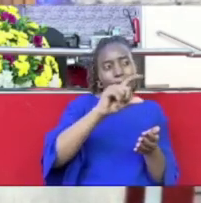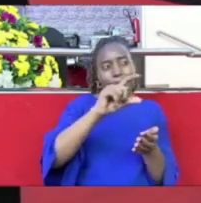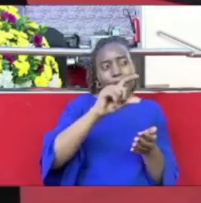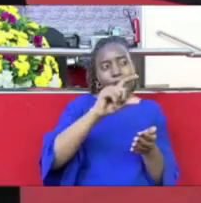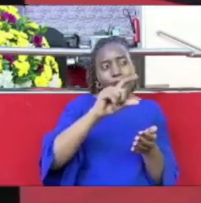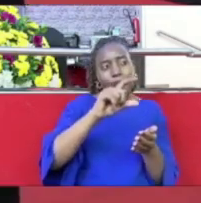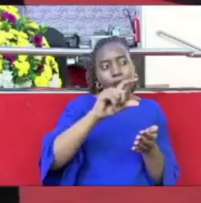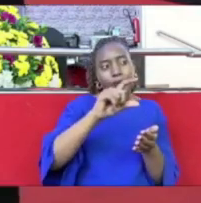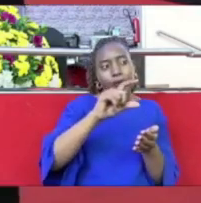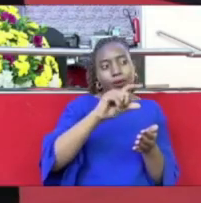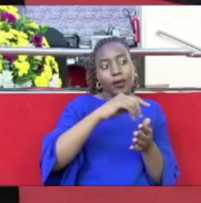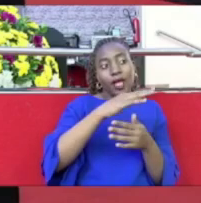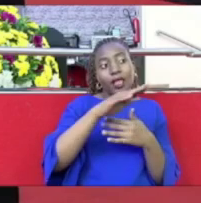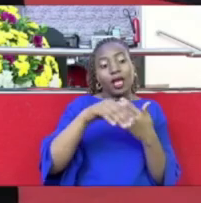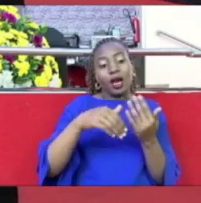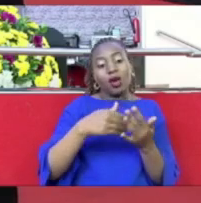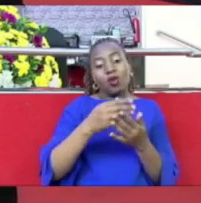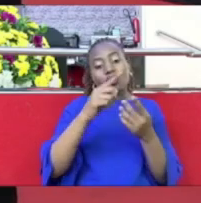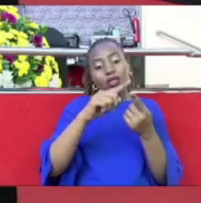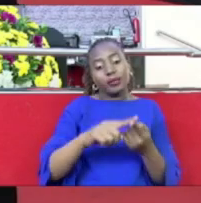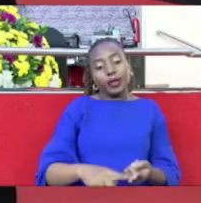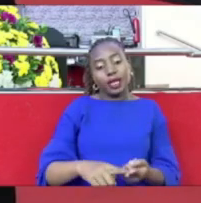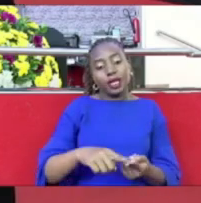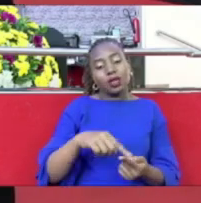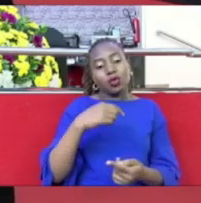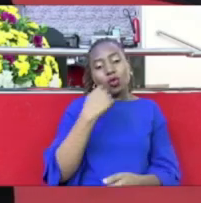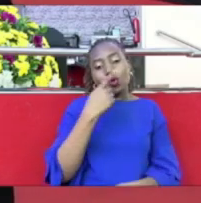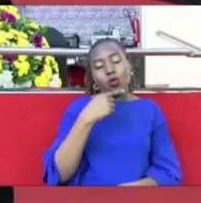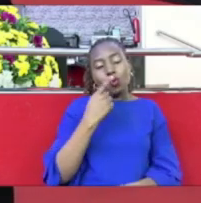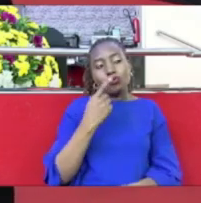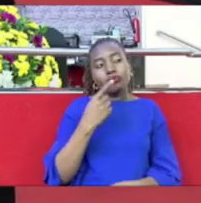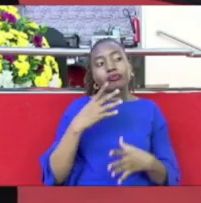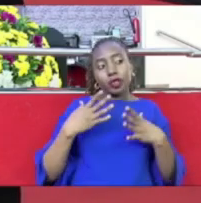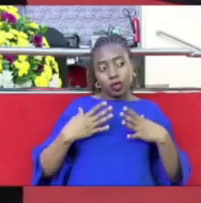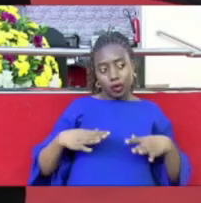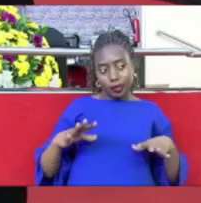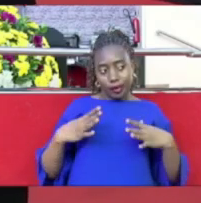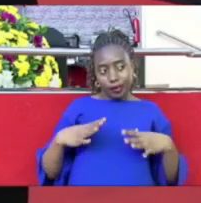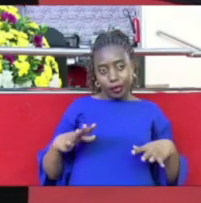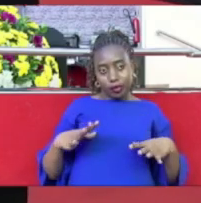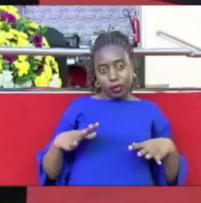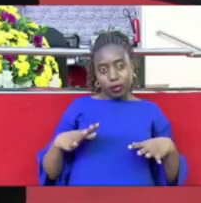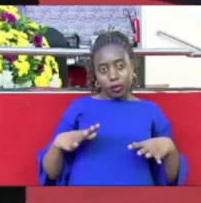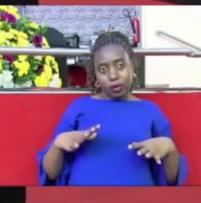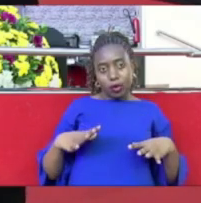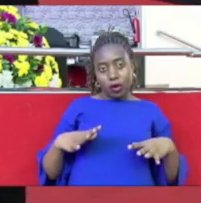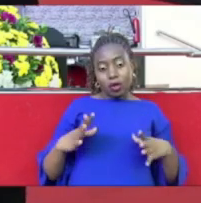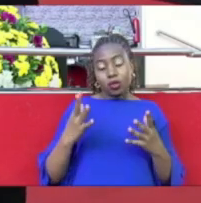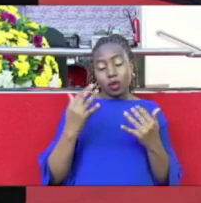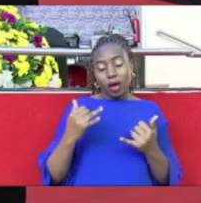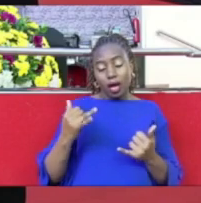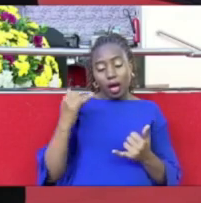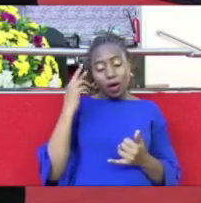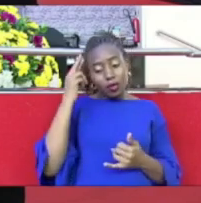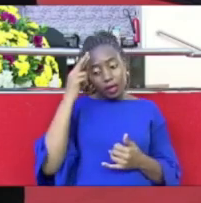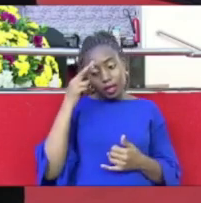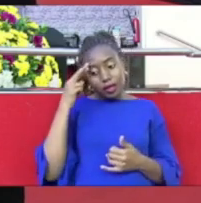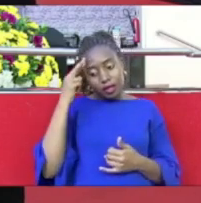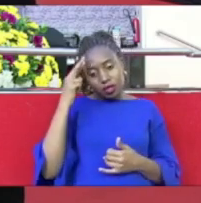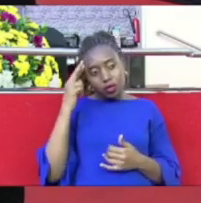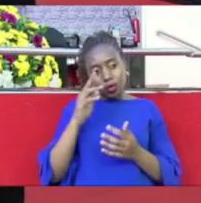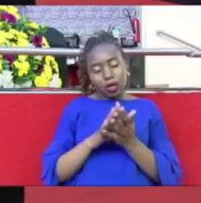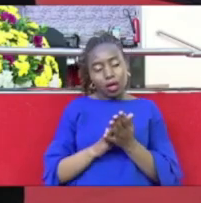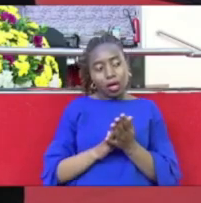all dependent on men. Yanategemea wanadamu. And so the reason we find